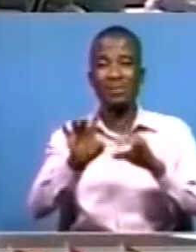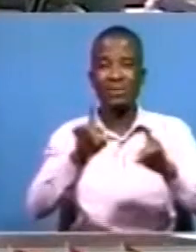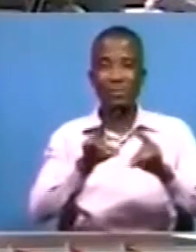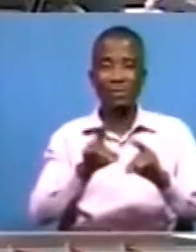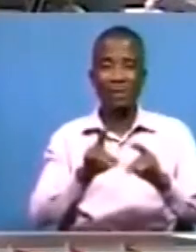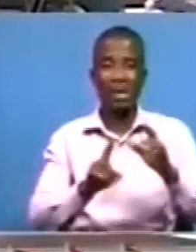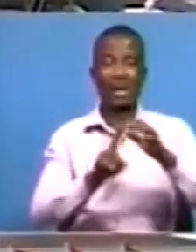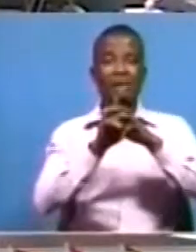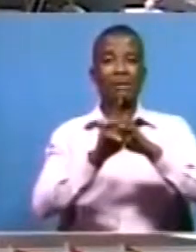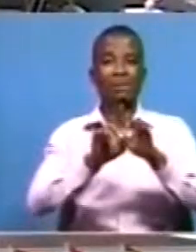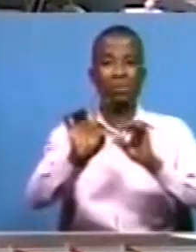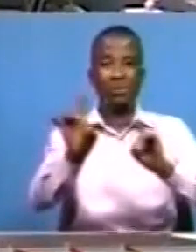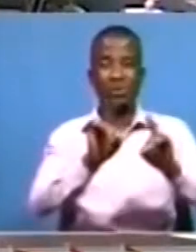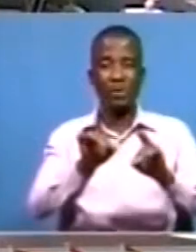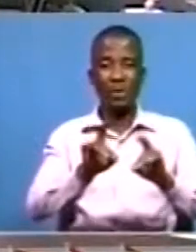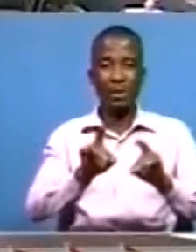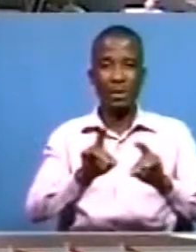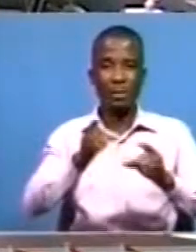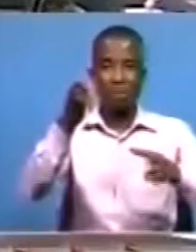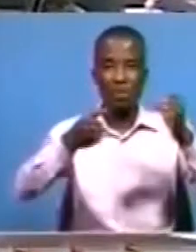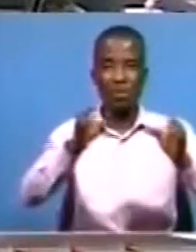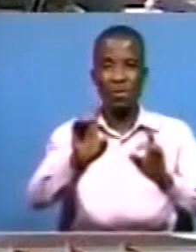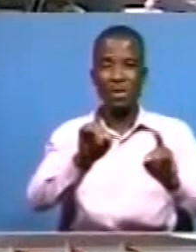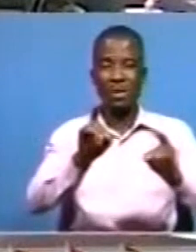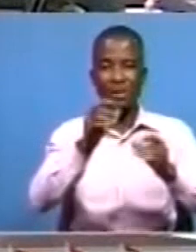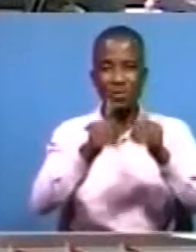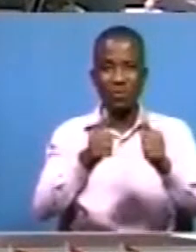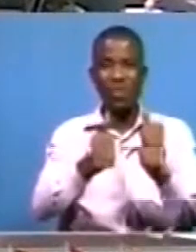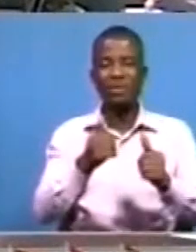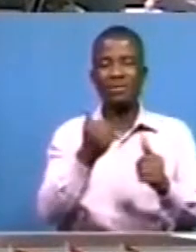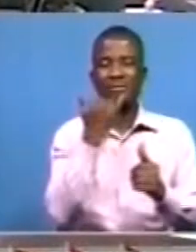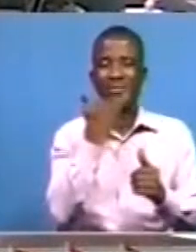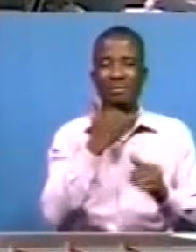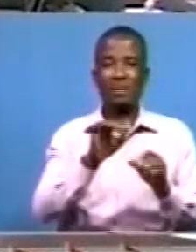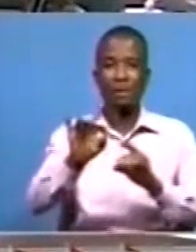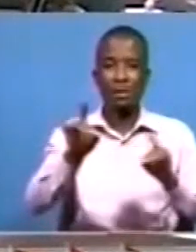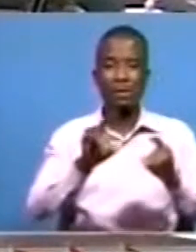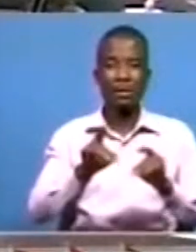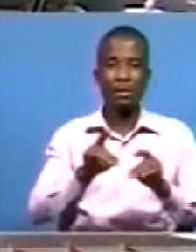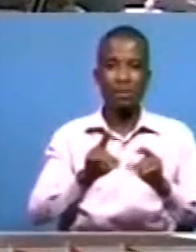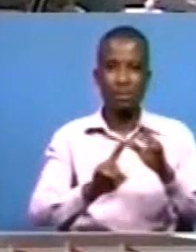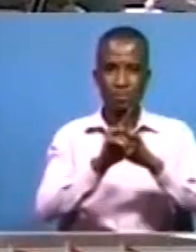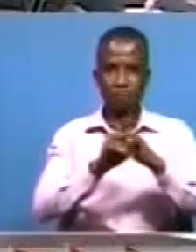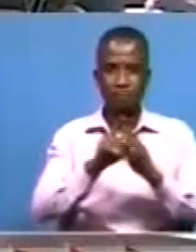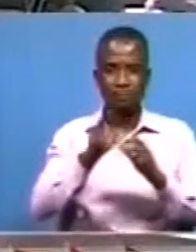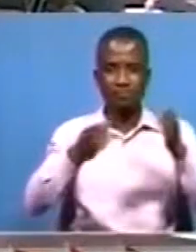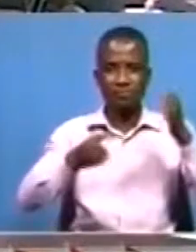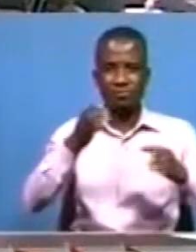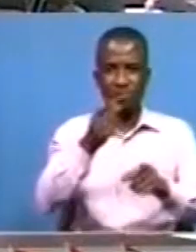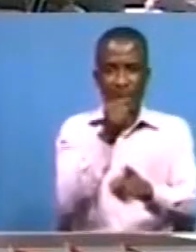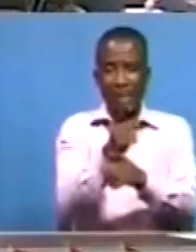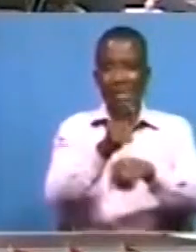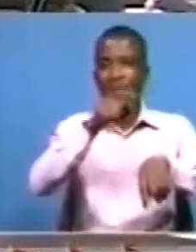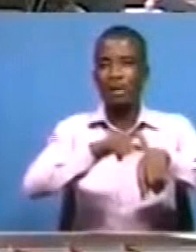error may have inadvertently been committed by the court, which error must have occasioned a gross miscarriage